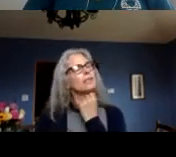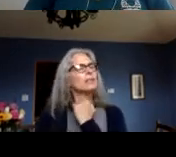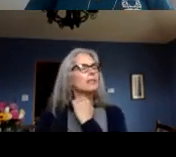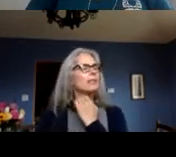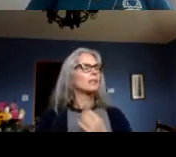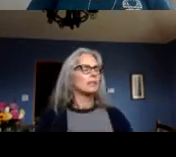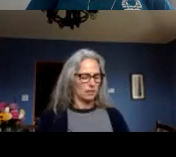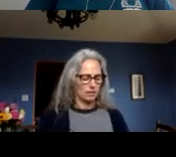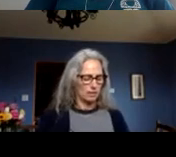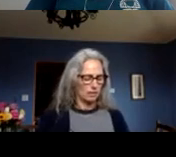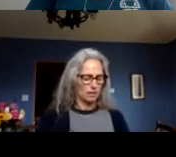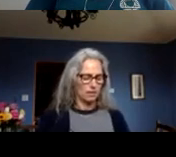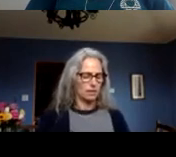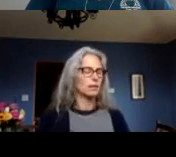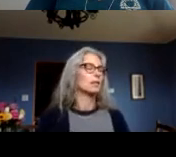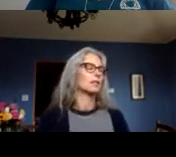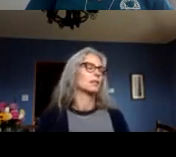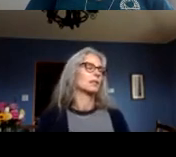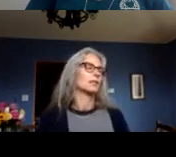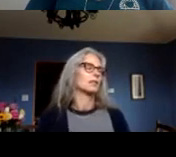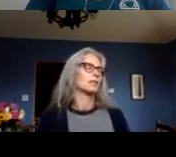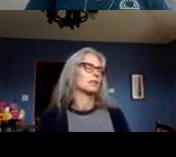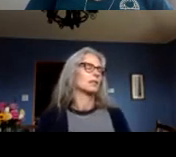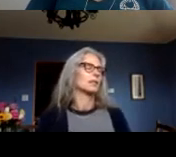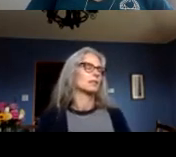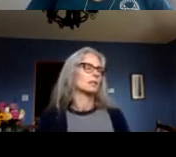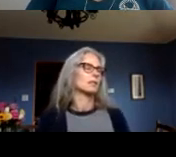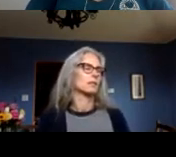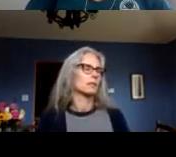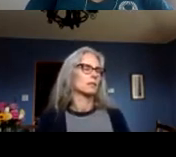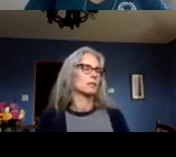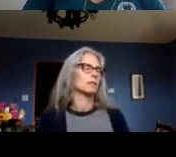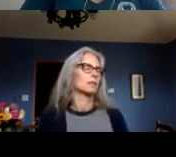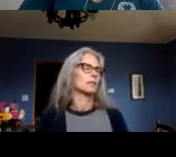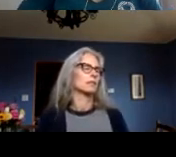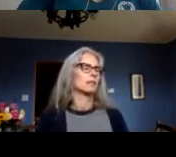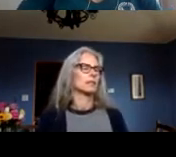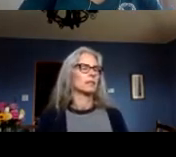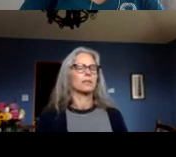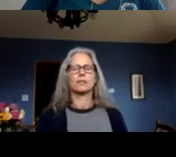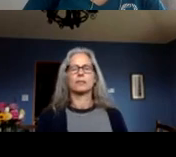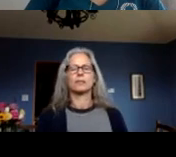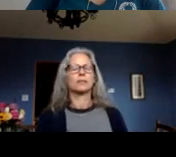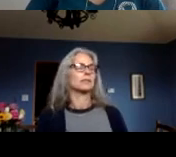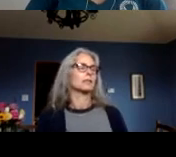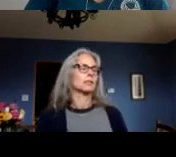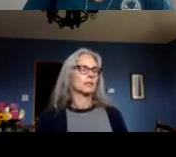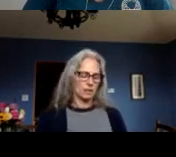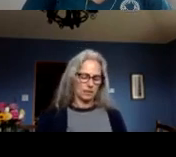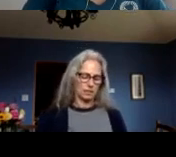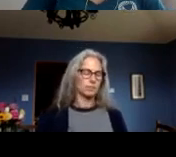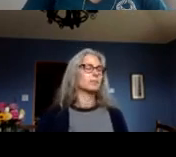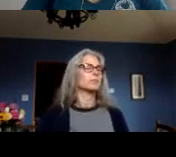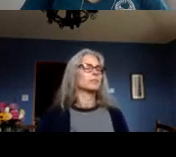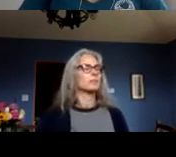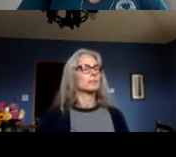do. Okay, give it, add some things over here. If you get all the way to the bottom of my list, you can add a